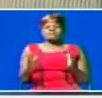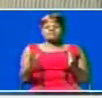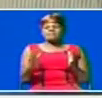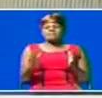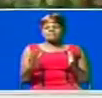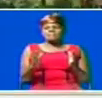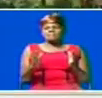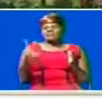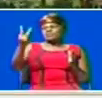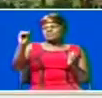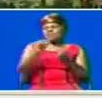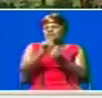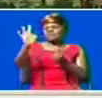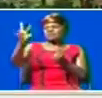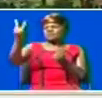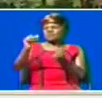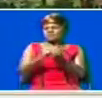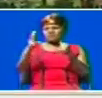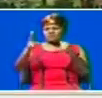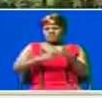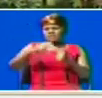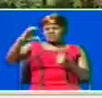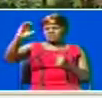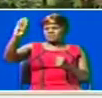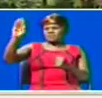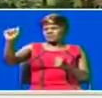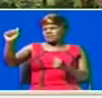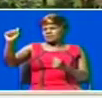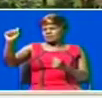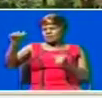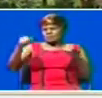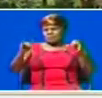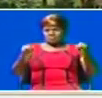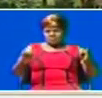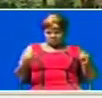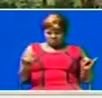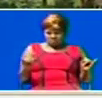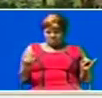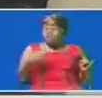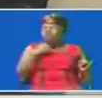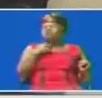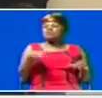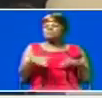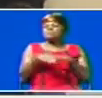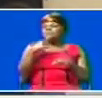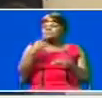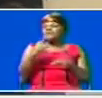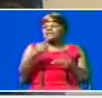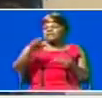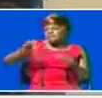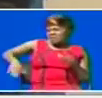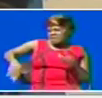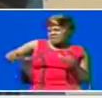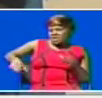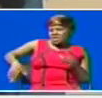of staff. The 2013-2017 collective bargaining agreement, whose implementation, as the union members say, is overdue, would